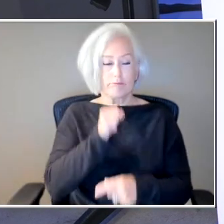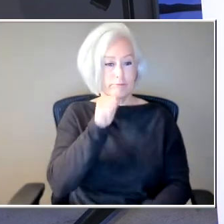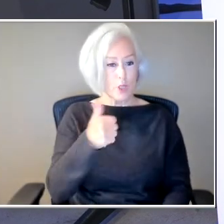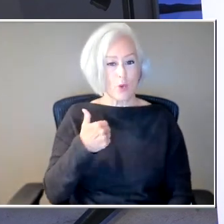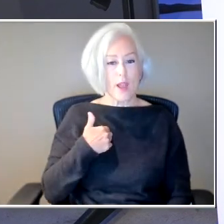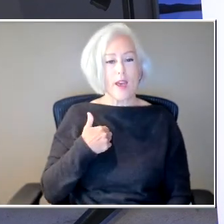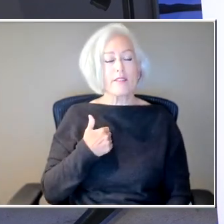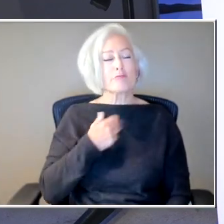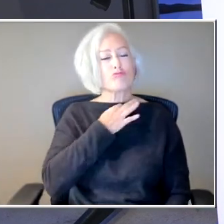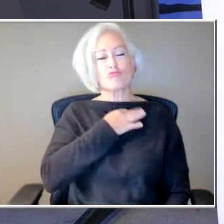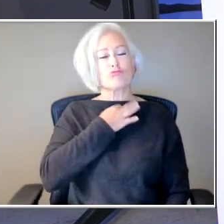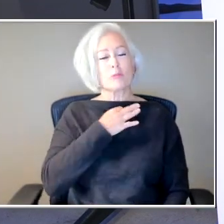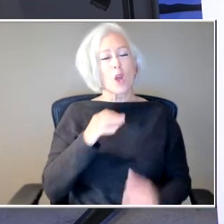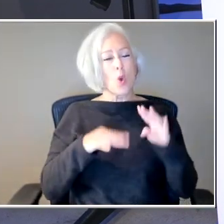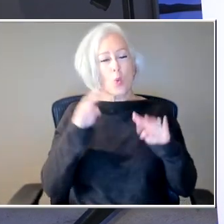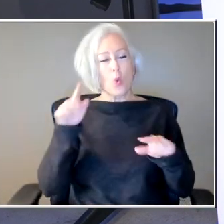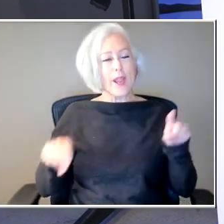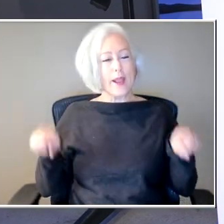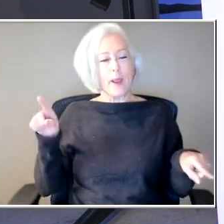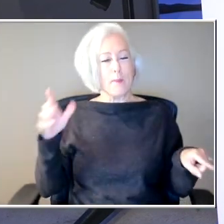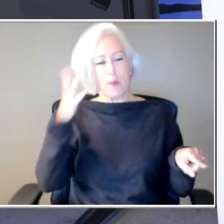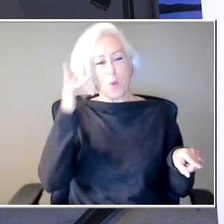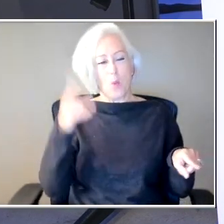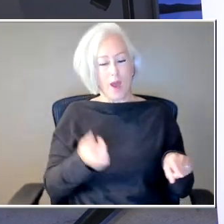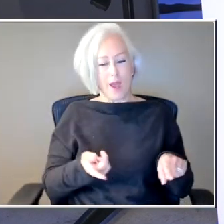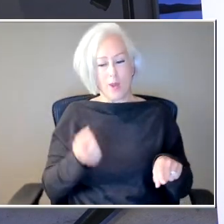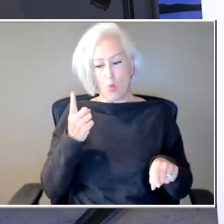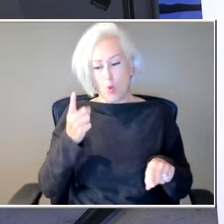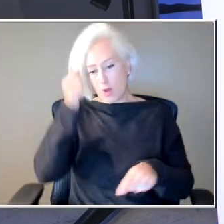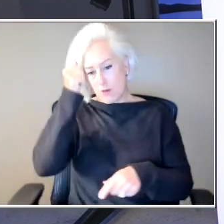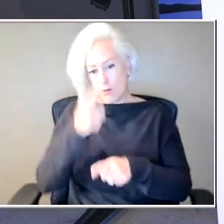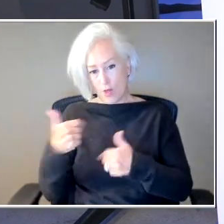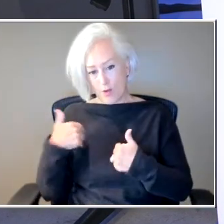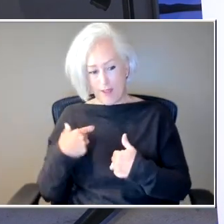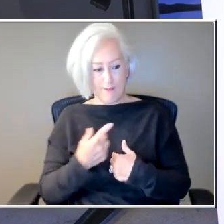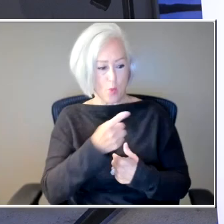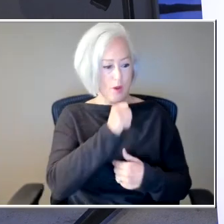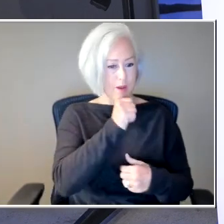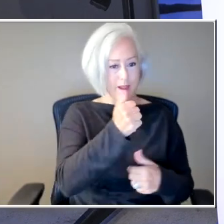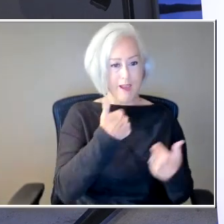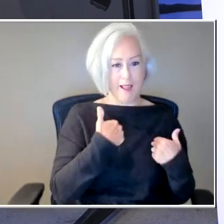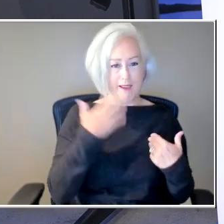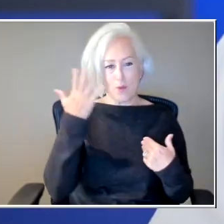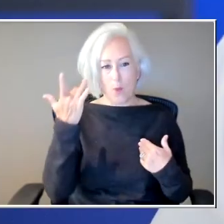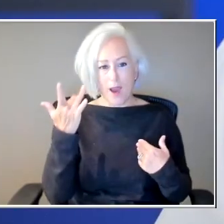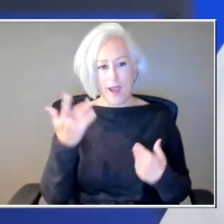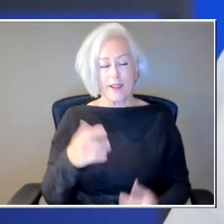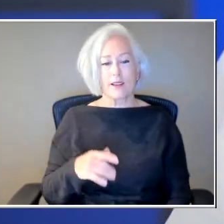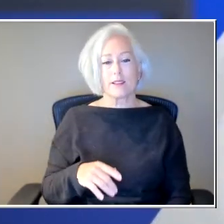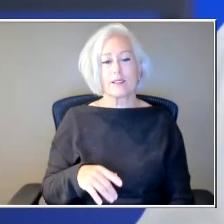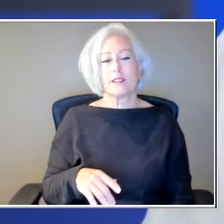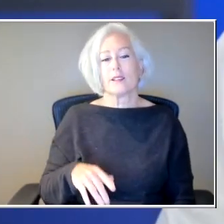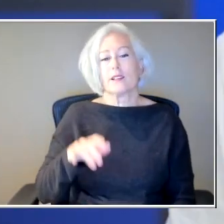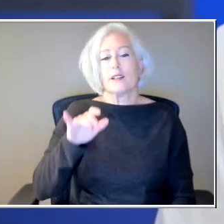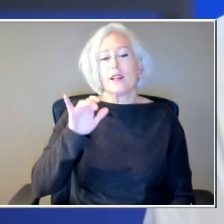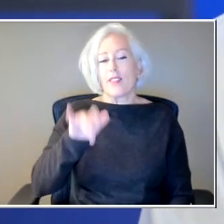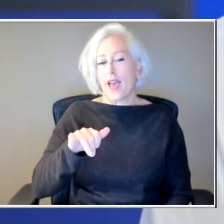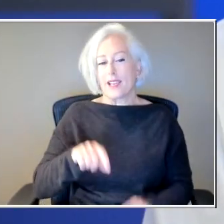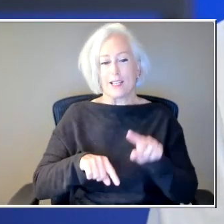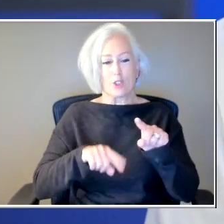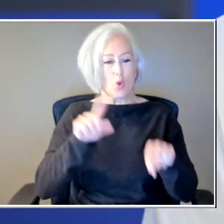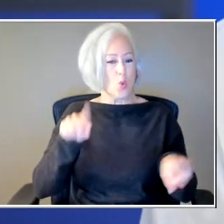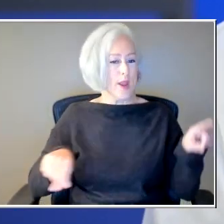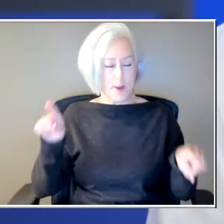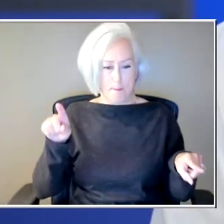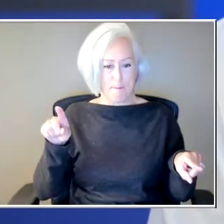one sibling two siblings have it, one not? Any connection? So that is correct. It's just completely random. So as we